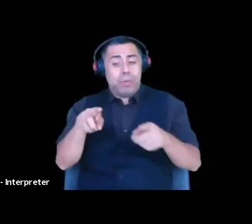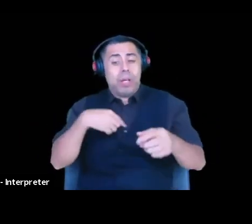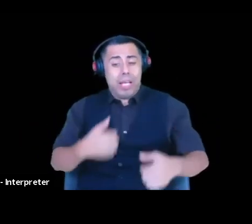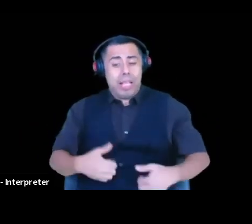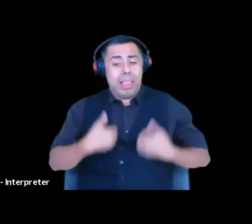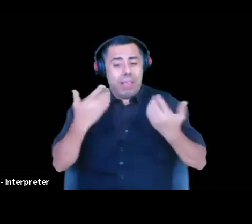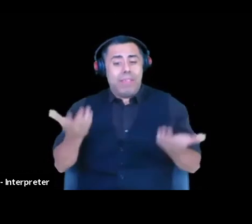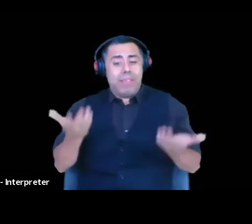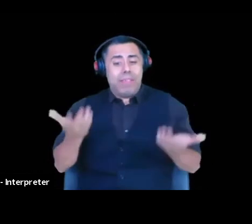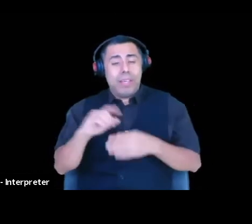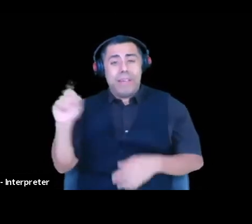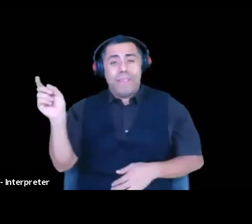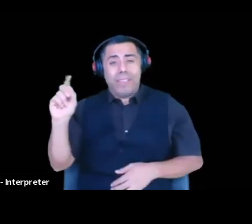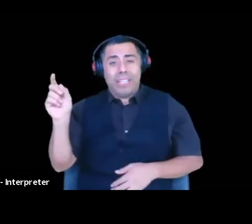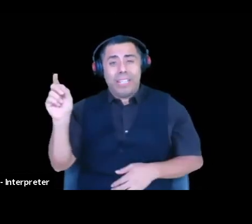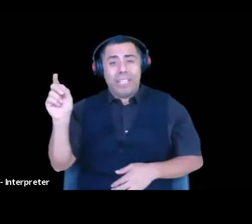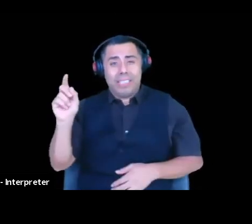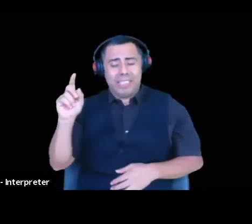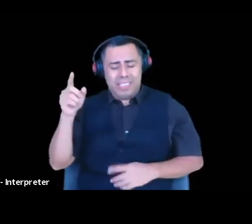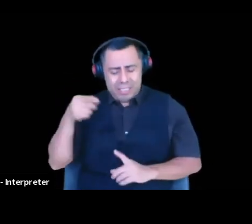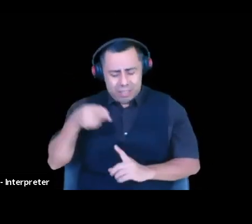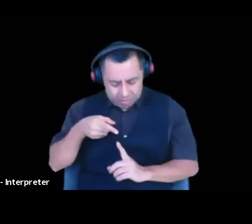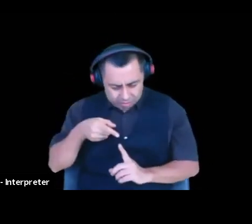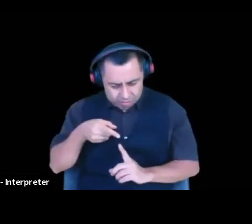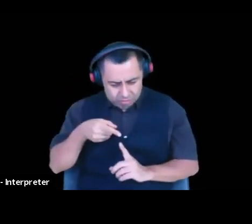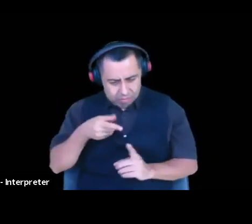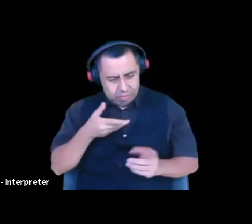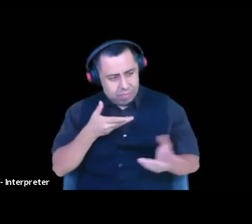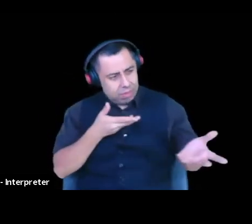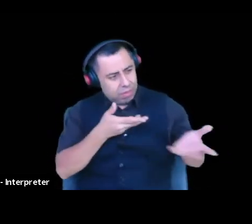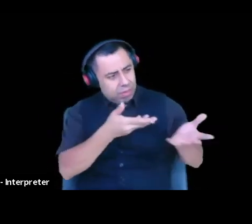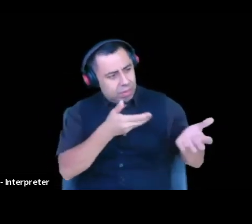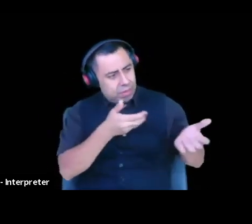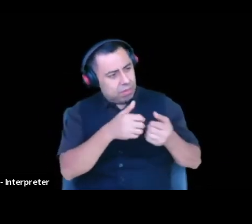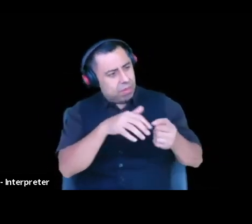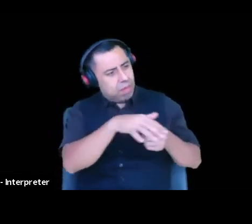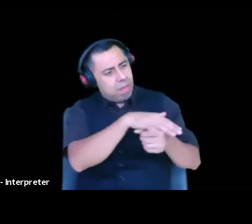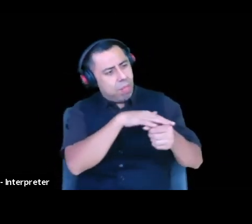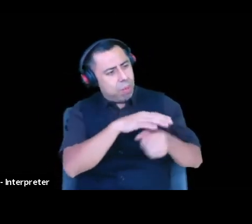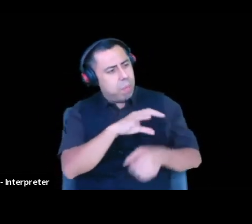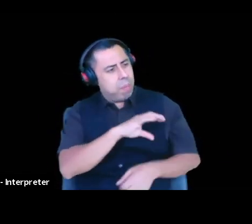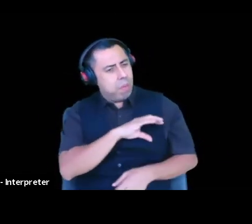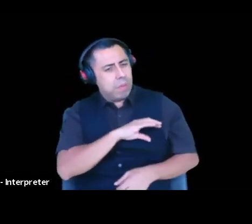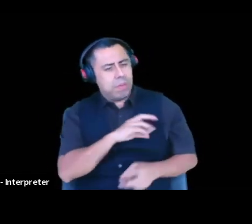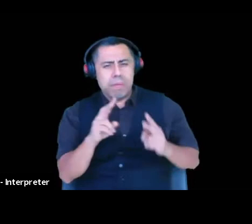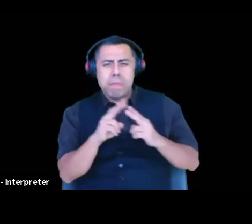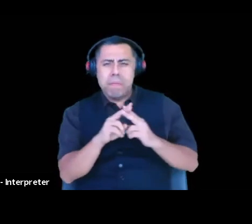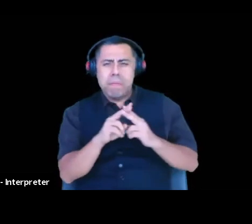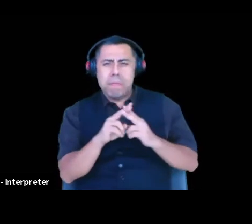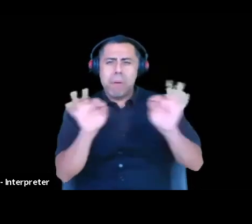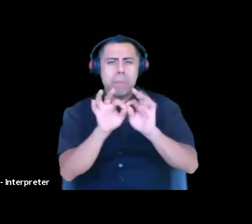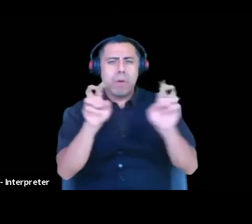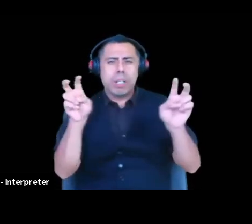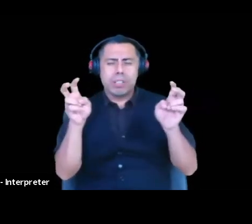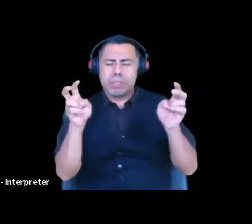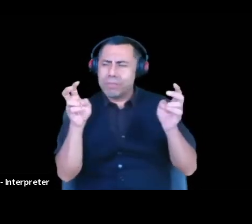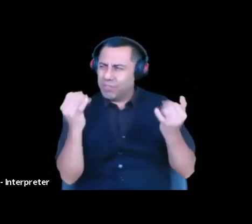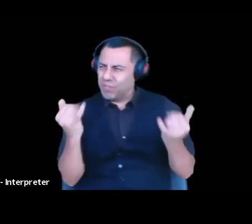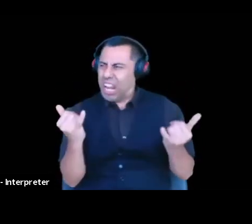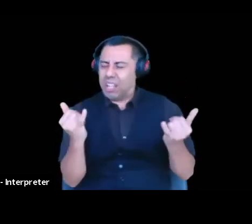with local police. And this is a very, very important issue, especially in this time and environment that, you